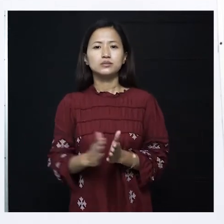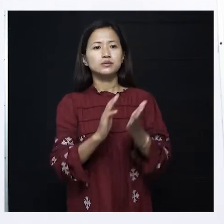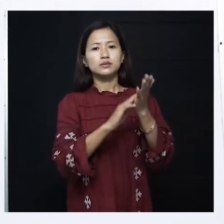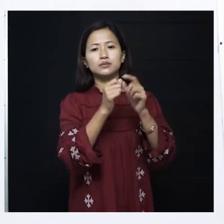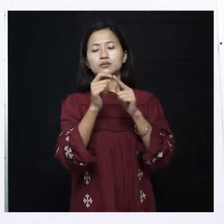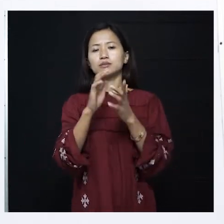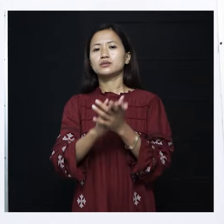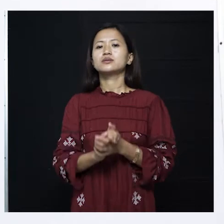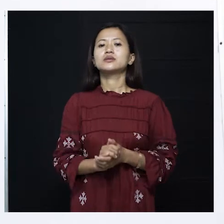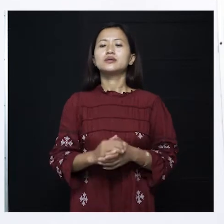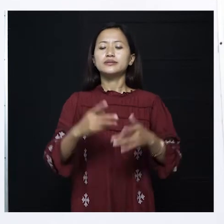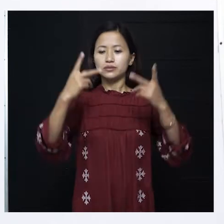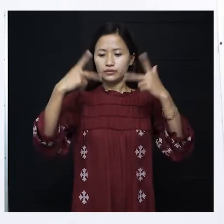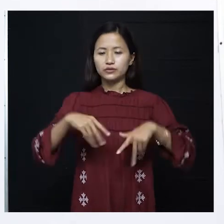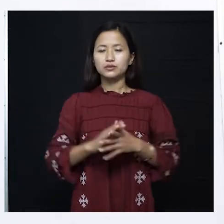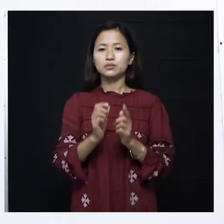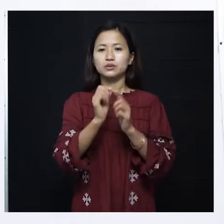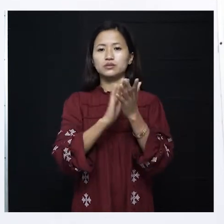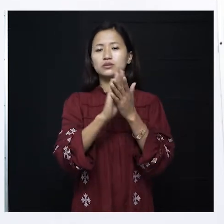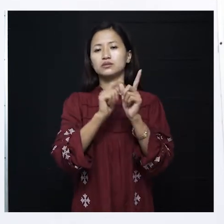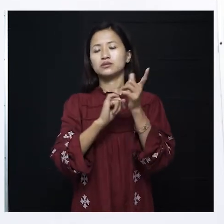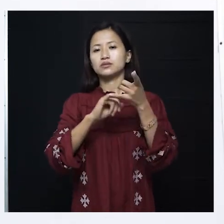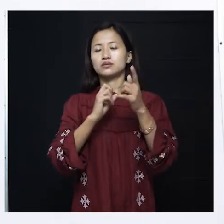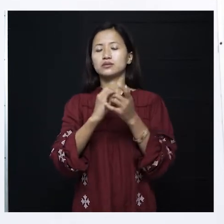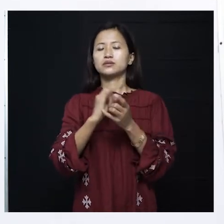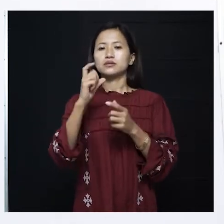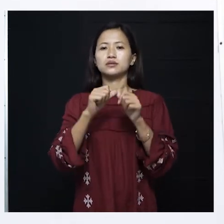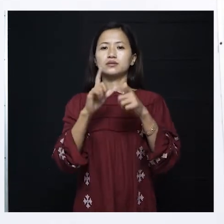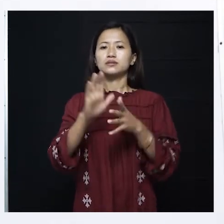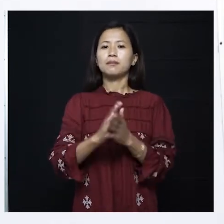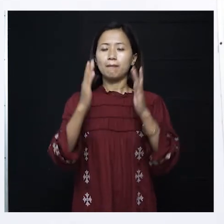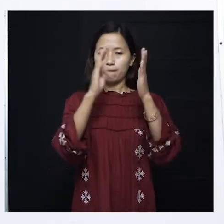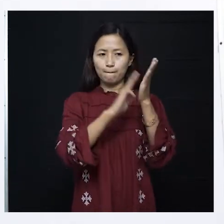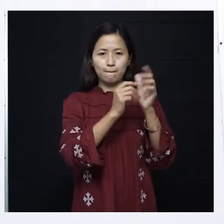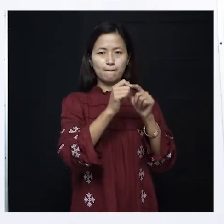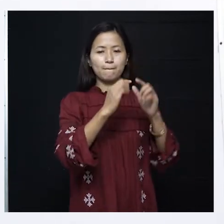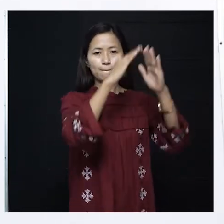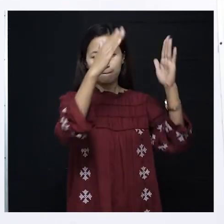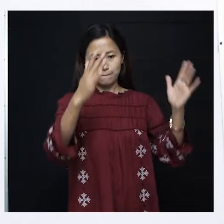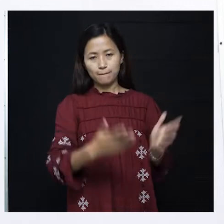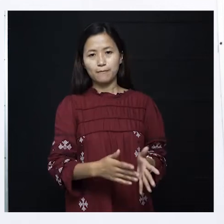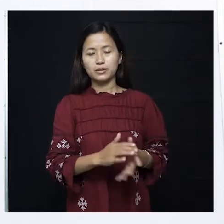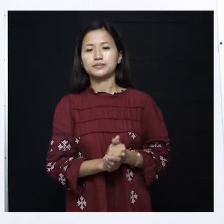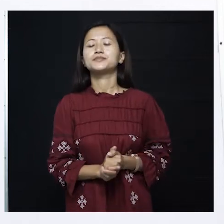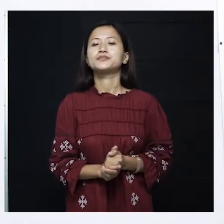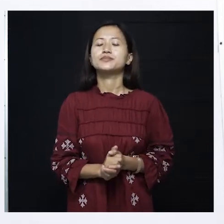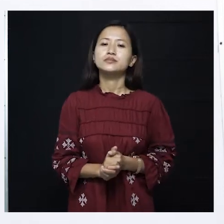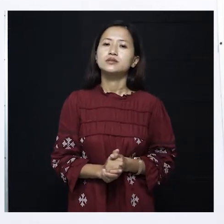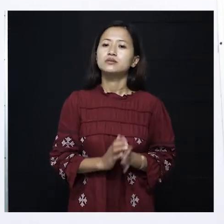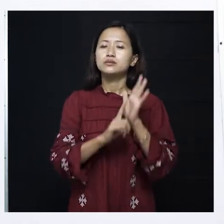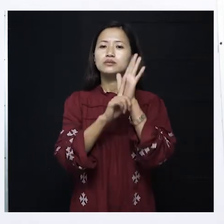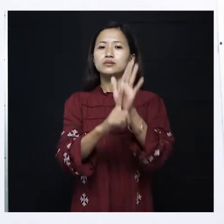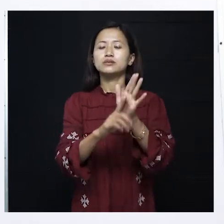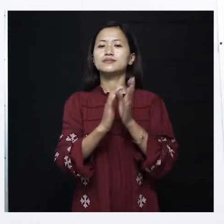called as the physical map. Okay, I hope that's clear. Physical means we are talking about those map which